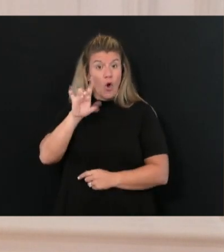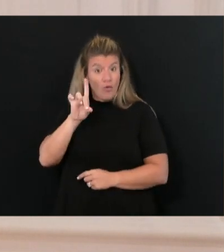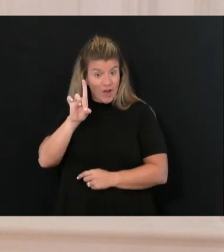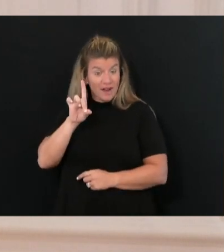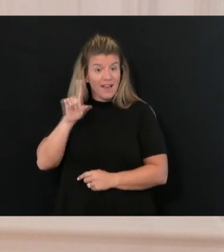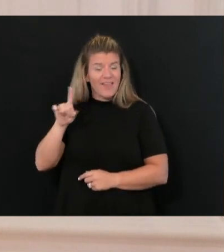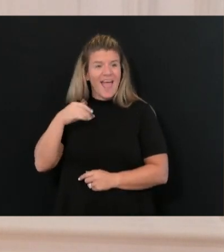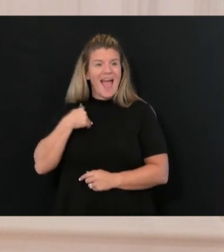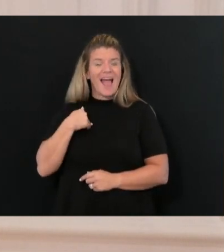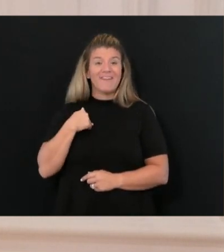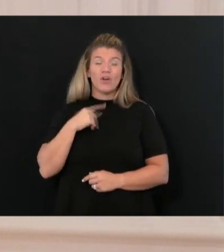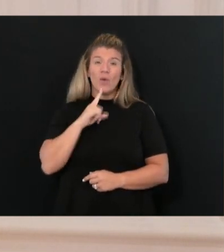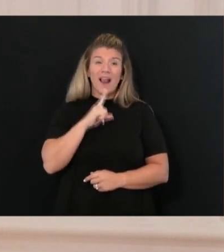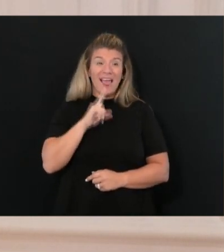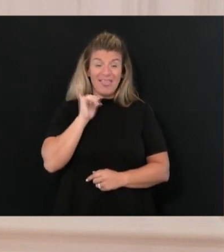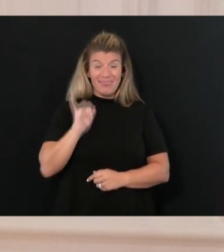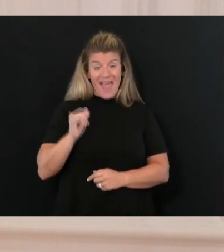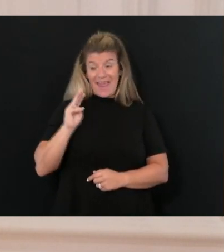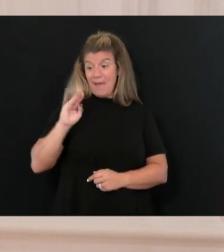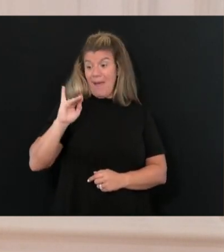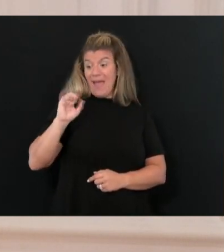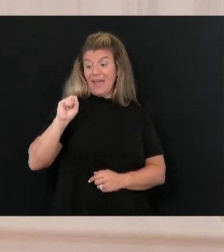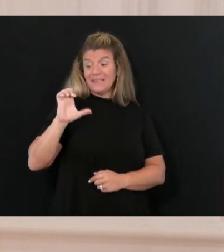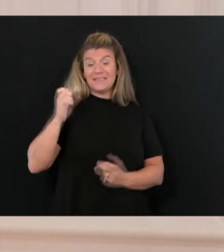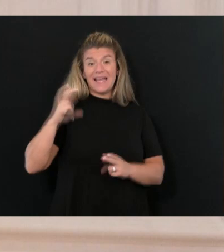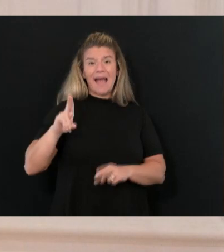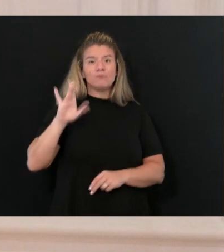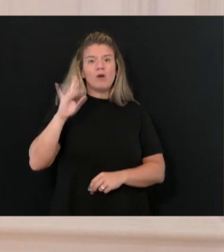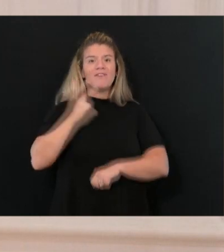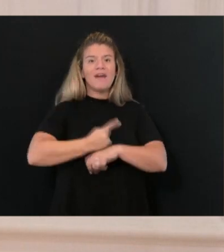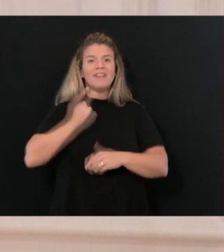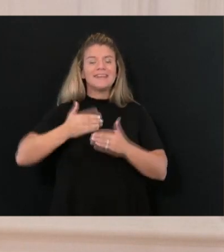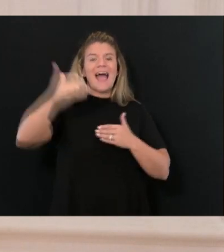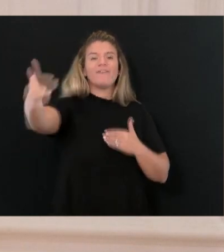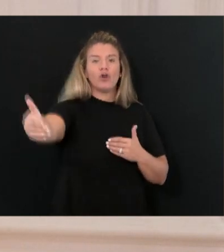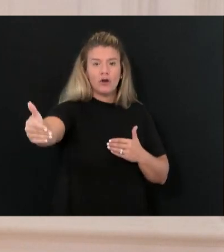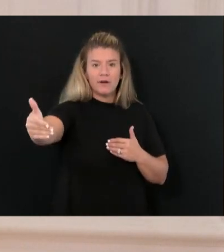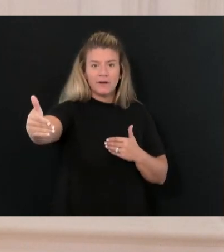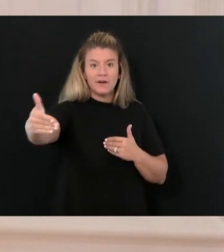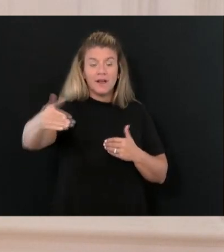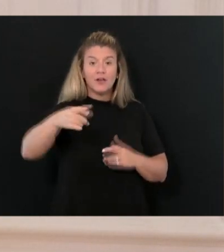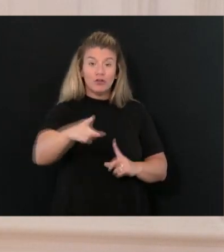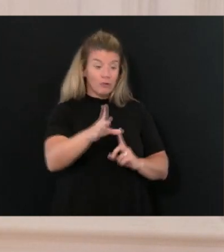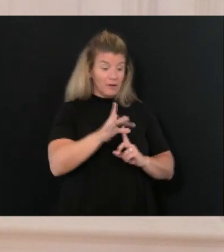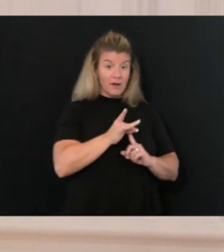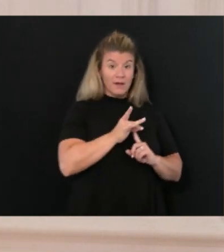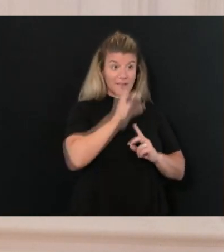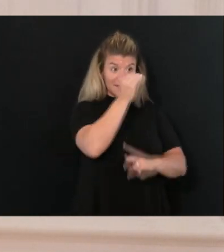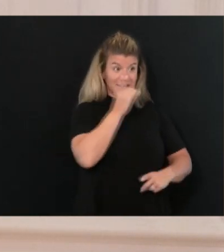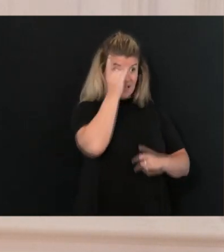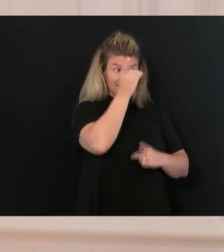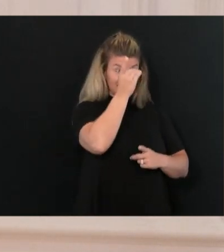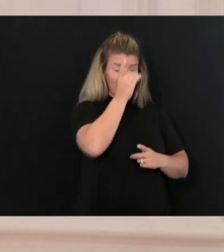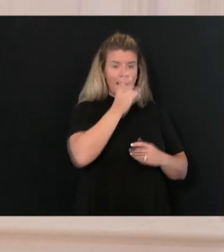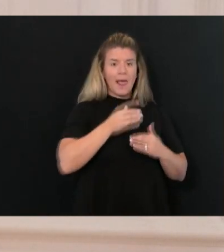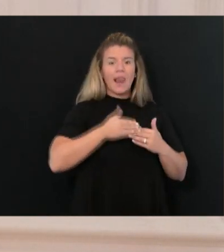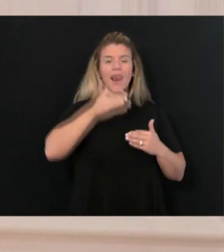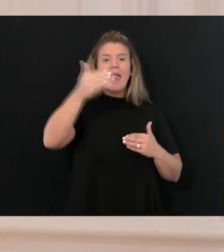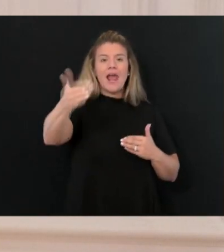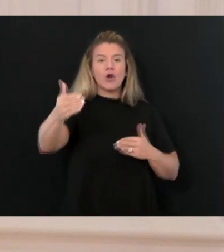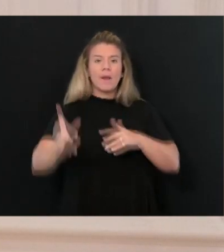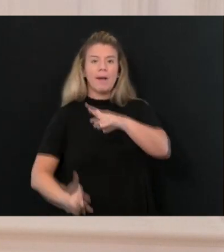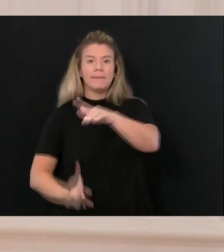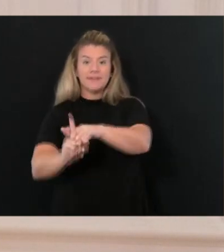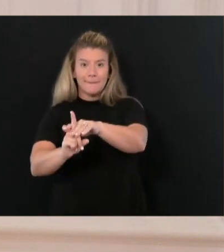25 days after the infection happens. So many people don't have active COVID infection, but they had it, and they have evidence